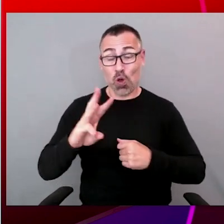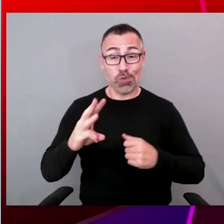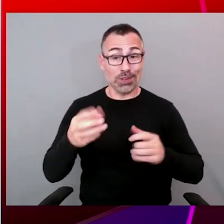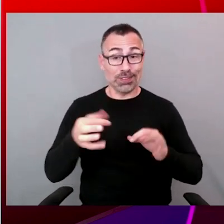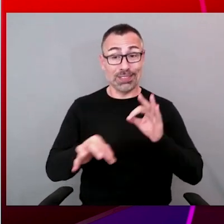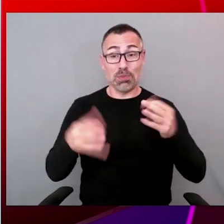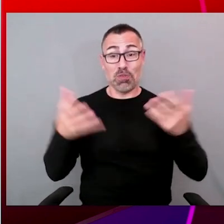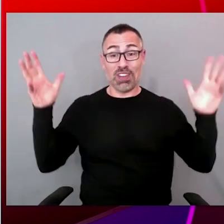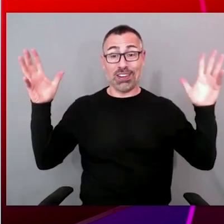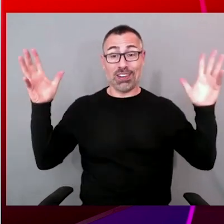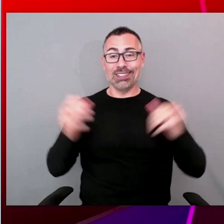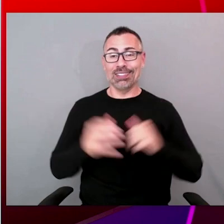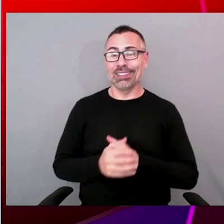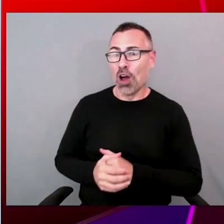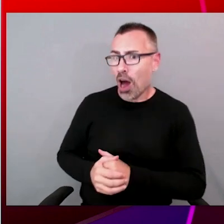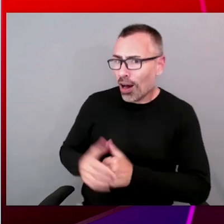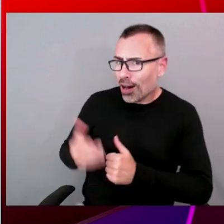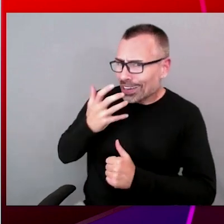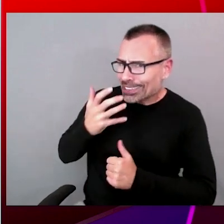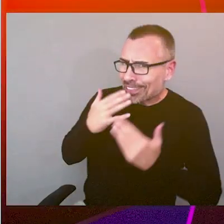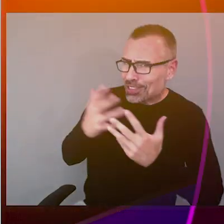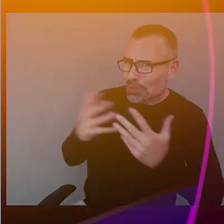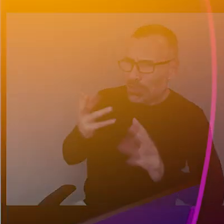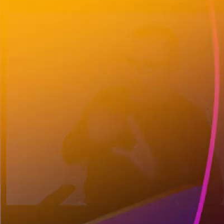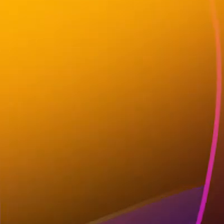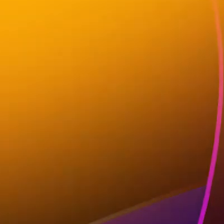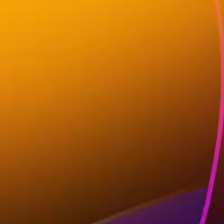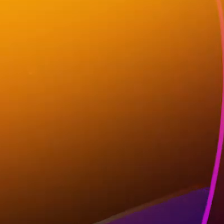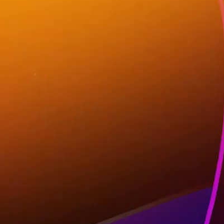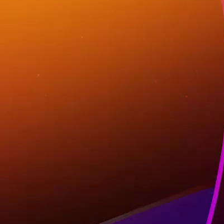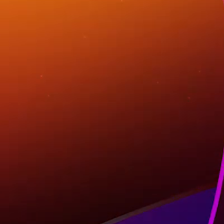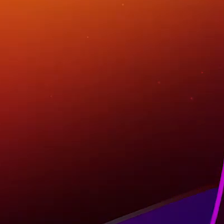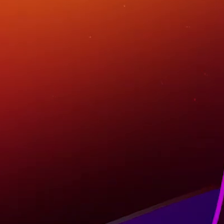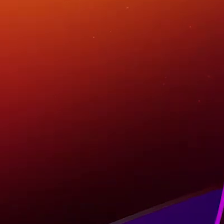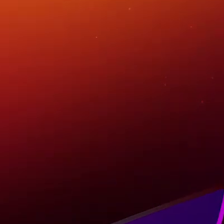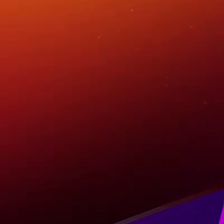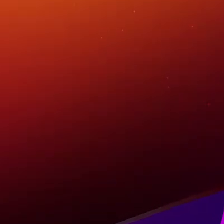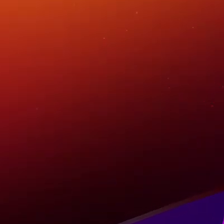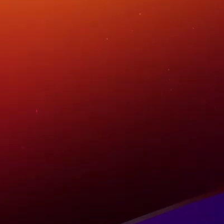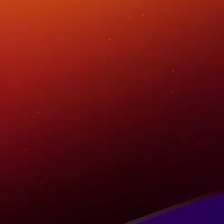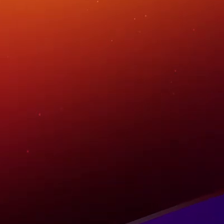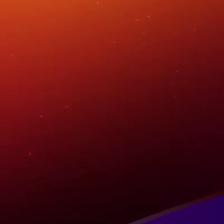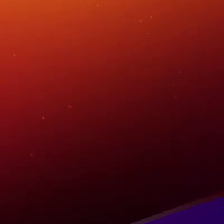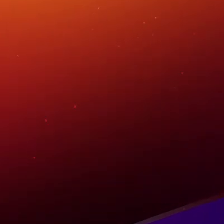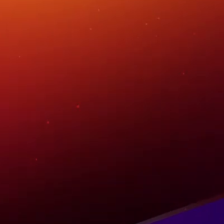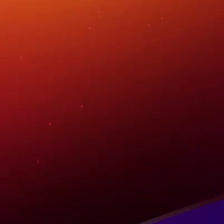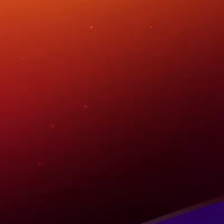right. Well, thanks so much for joining us. Yes, thank you. Thank you. And stay tuned. We'll be back shortly.